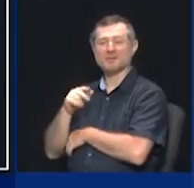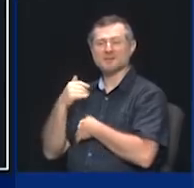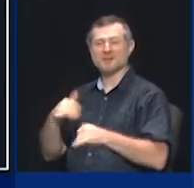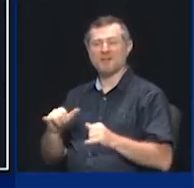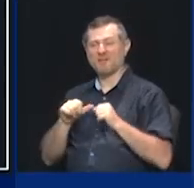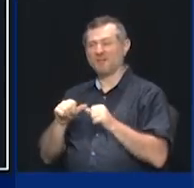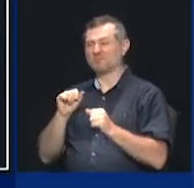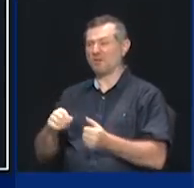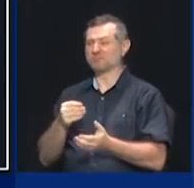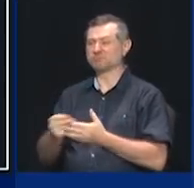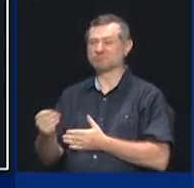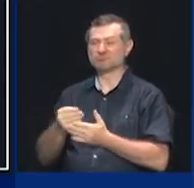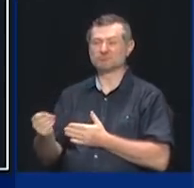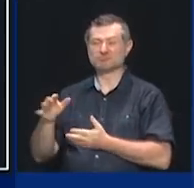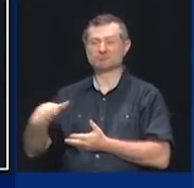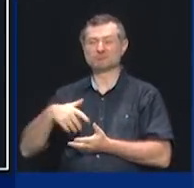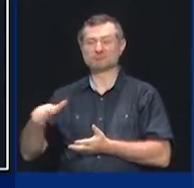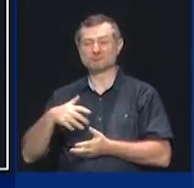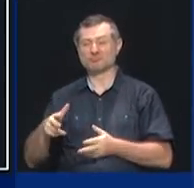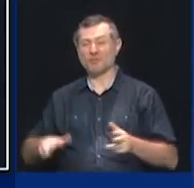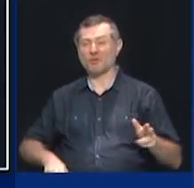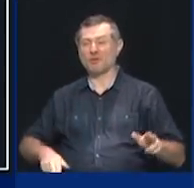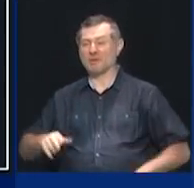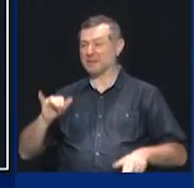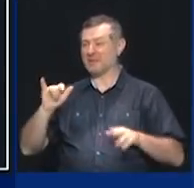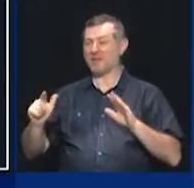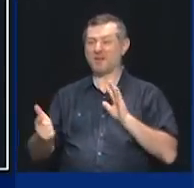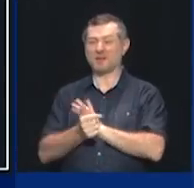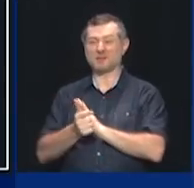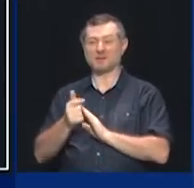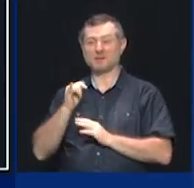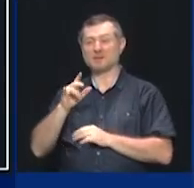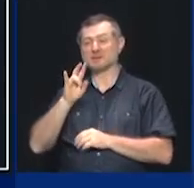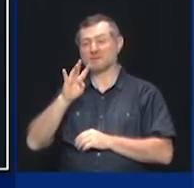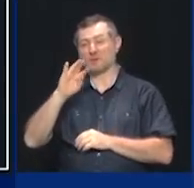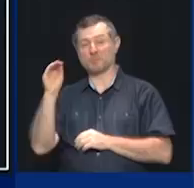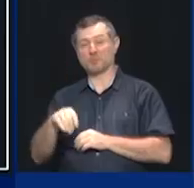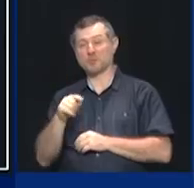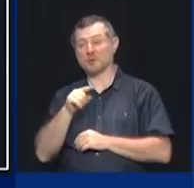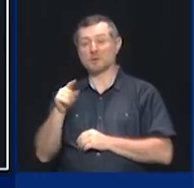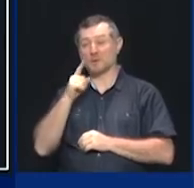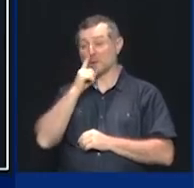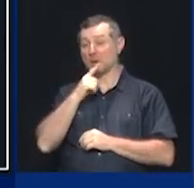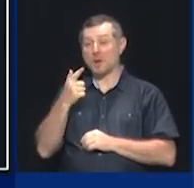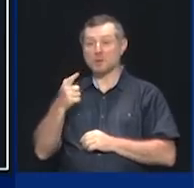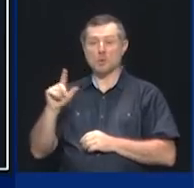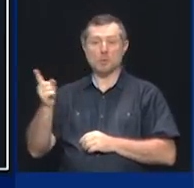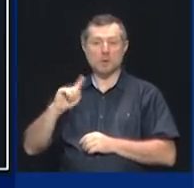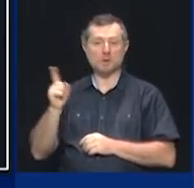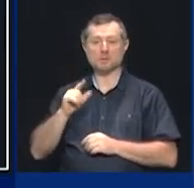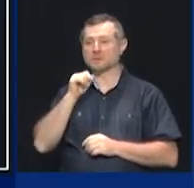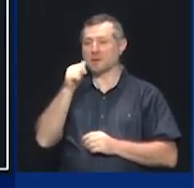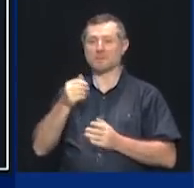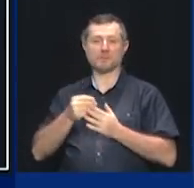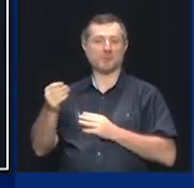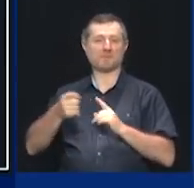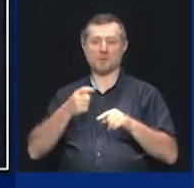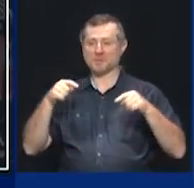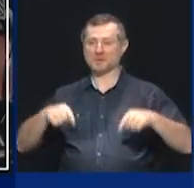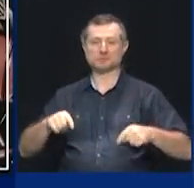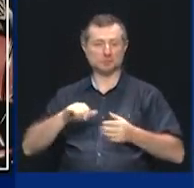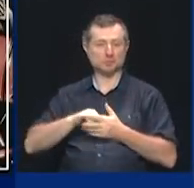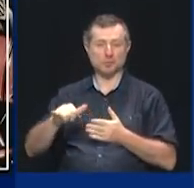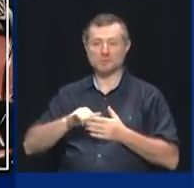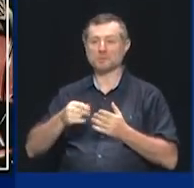74% of the guns used from out of state. They're coming from out of state. We have to stop the